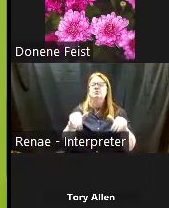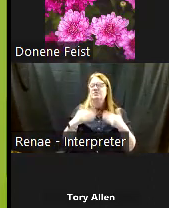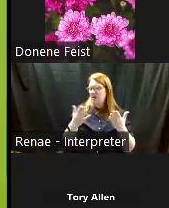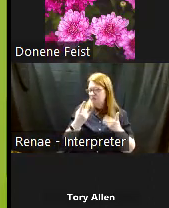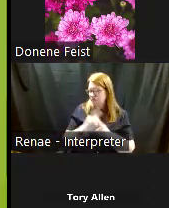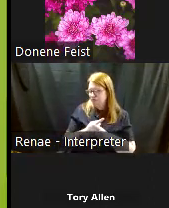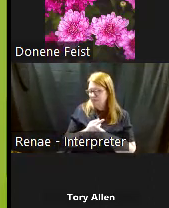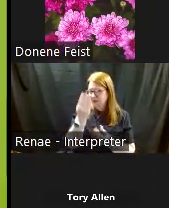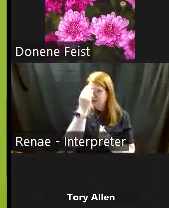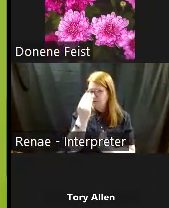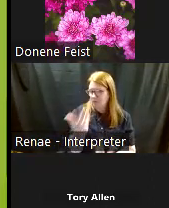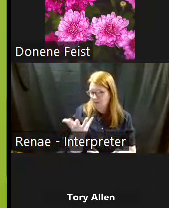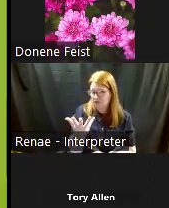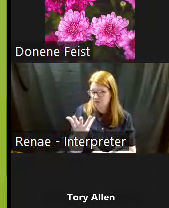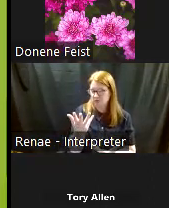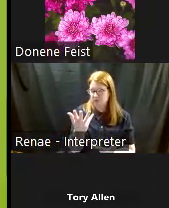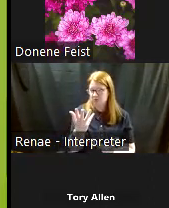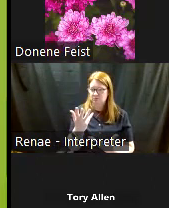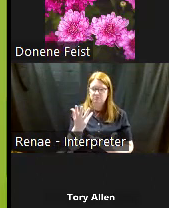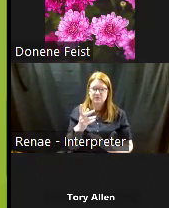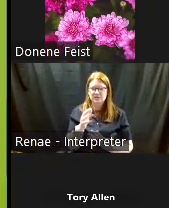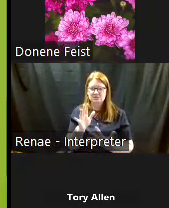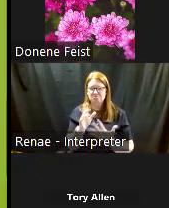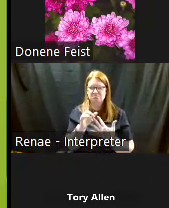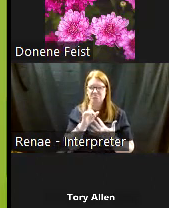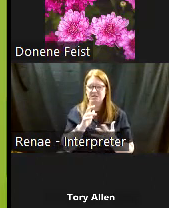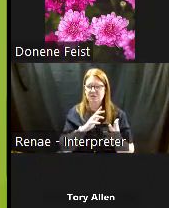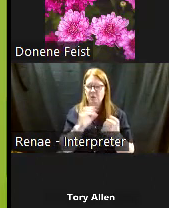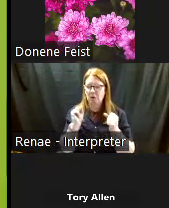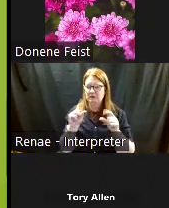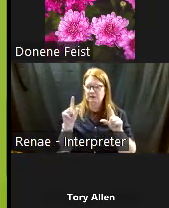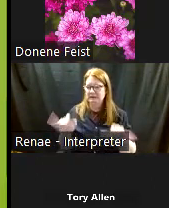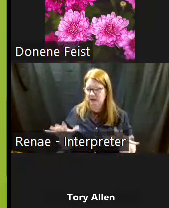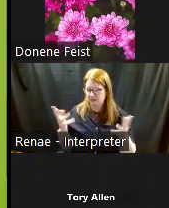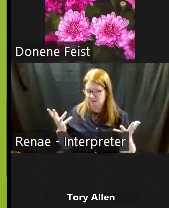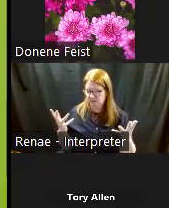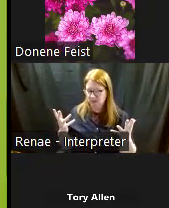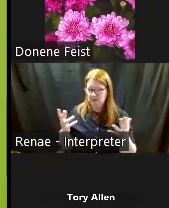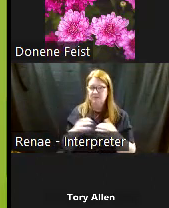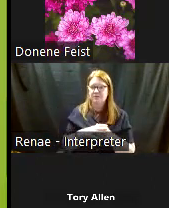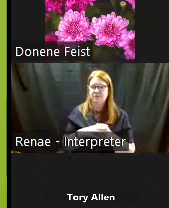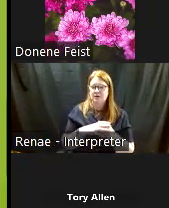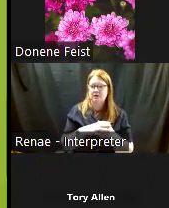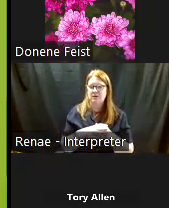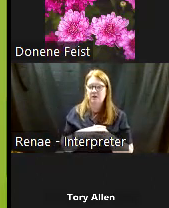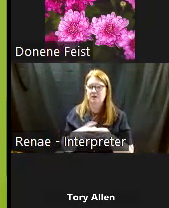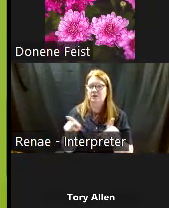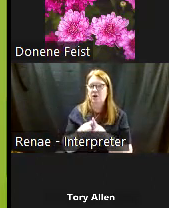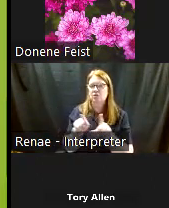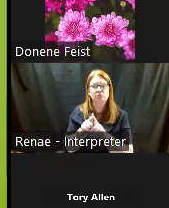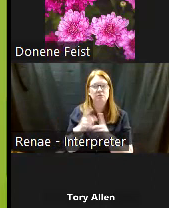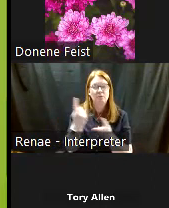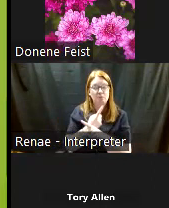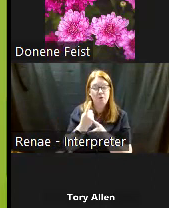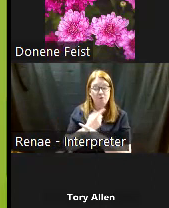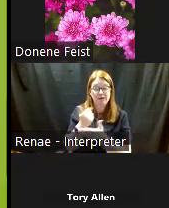in a pretty quick test. And it's really essential for determining what the most appropriate intervention and